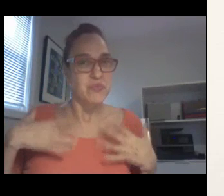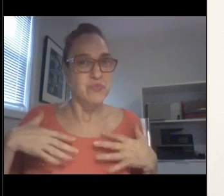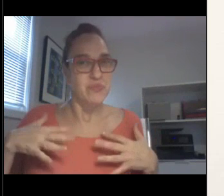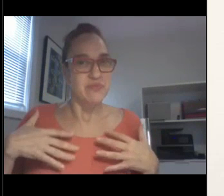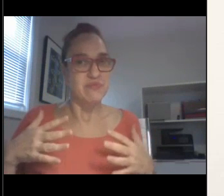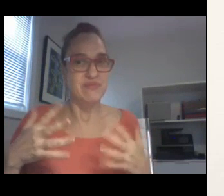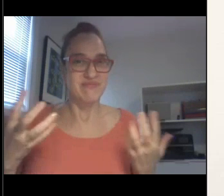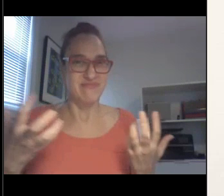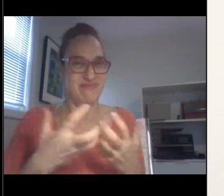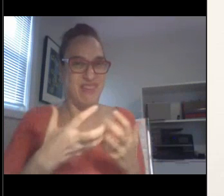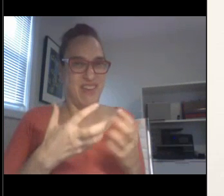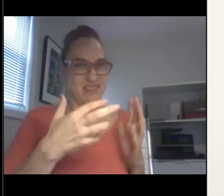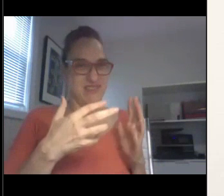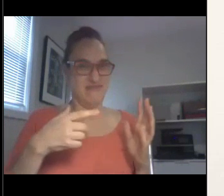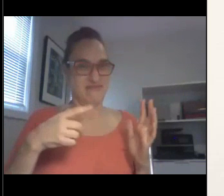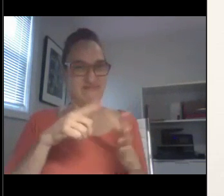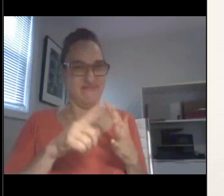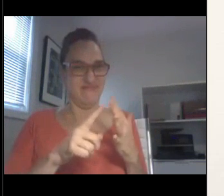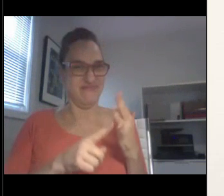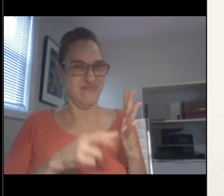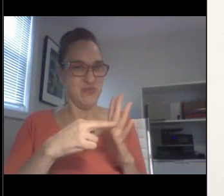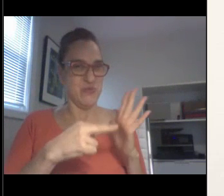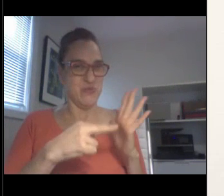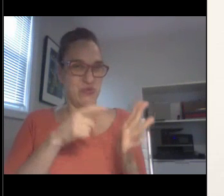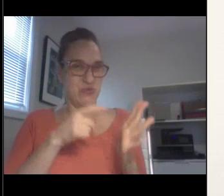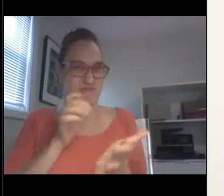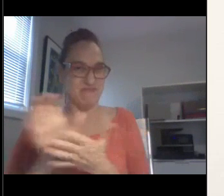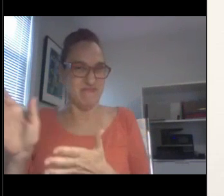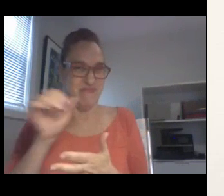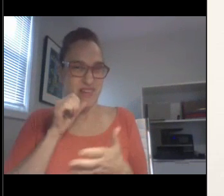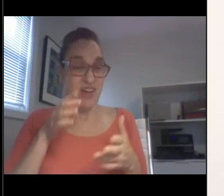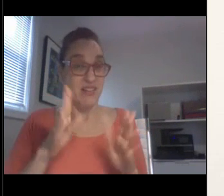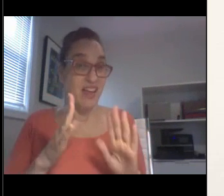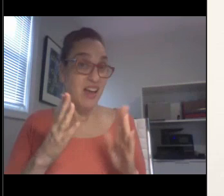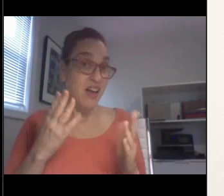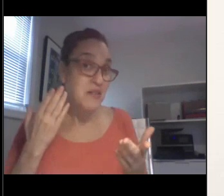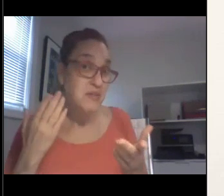in racial discrimination in a colorblind way.